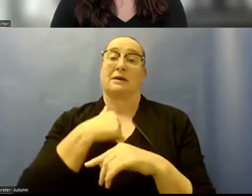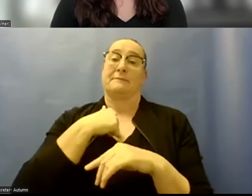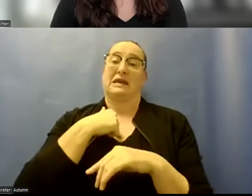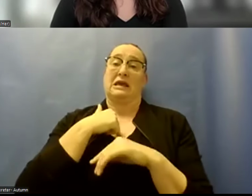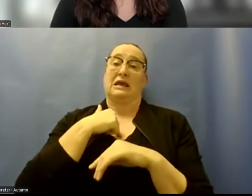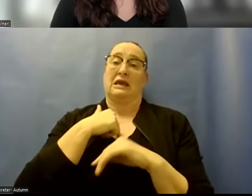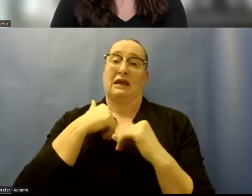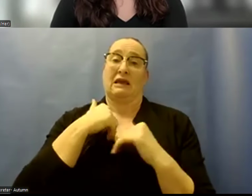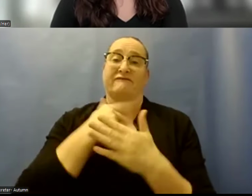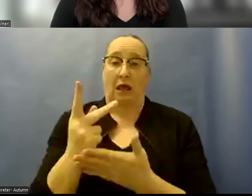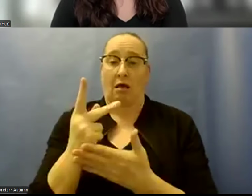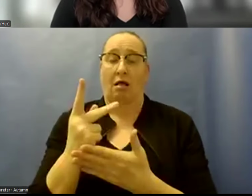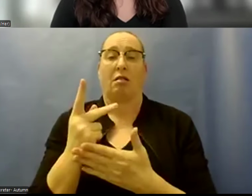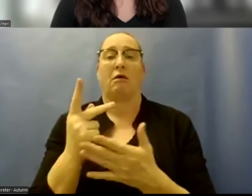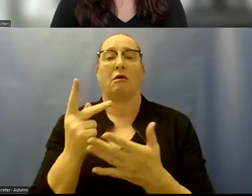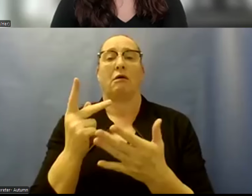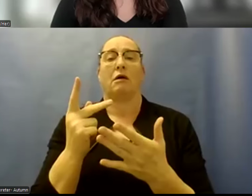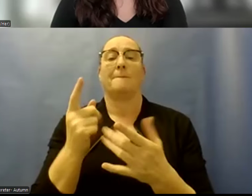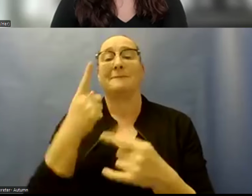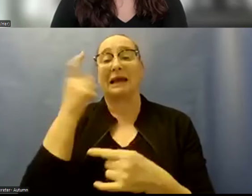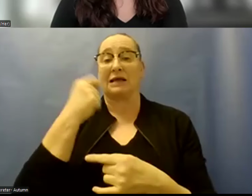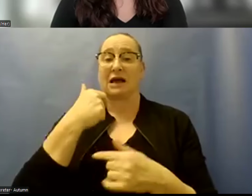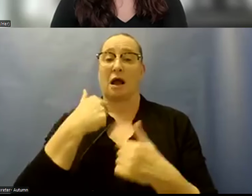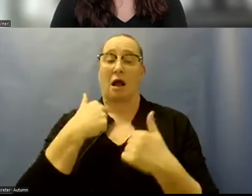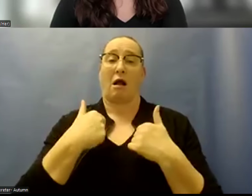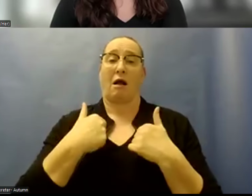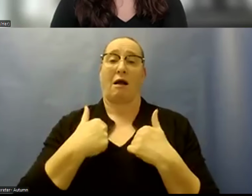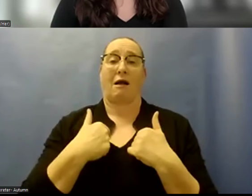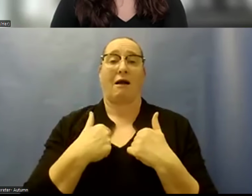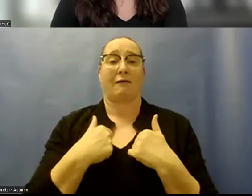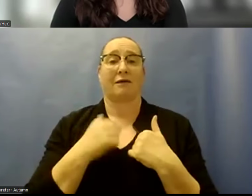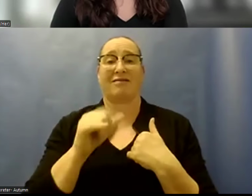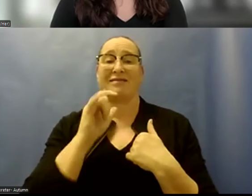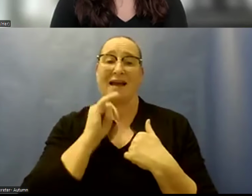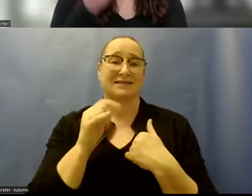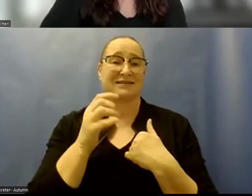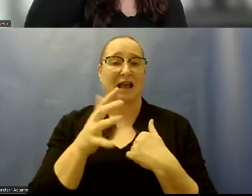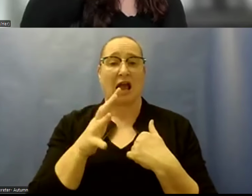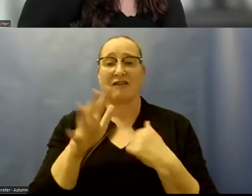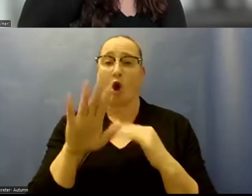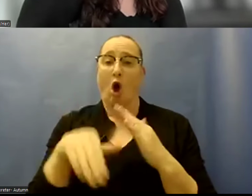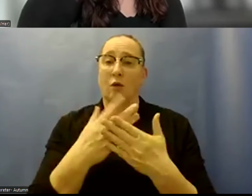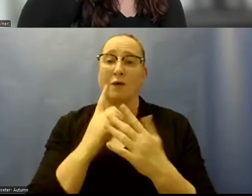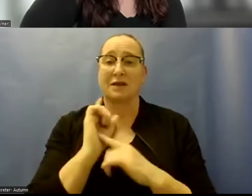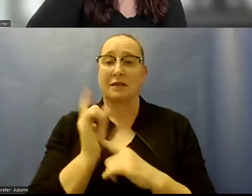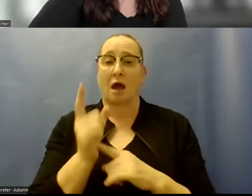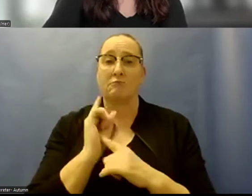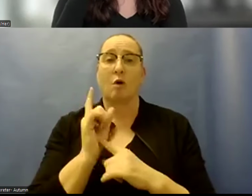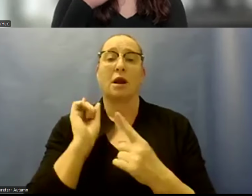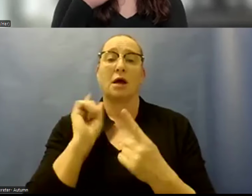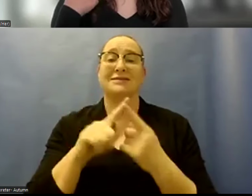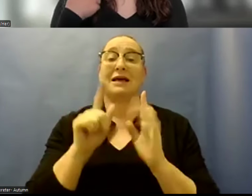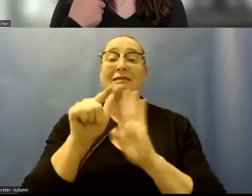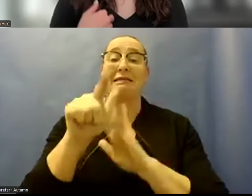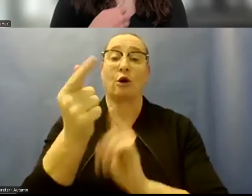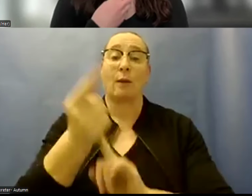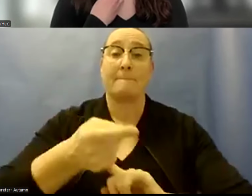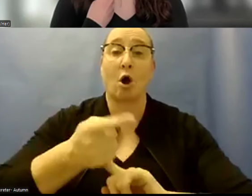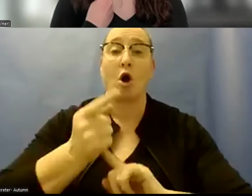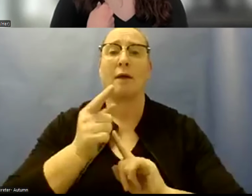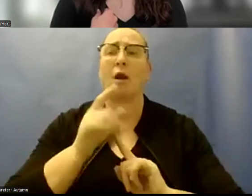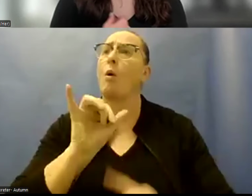And so because I thought that, like, and that's kind of all it was for me in the moment, and it wasn't until later that I was like, oh, that's